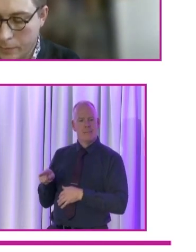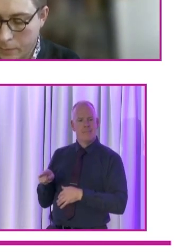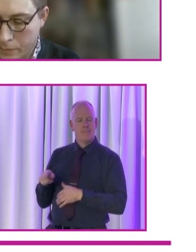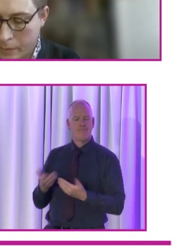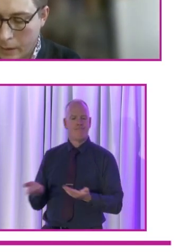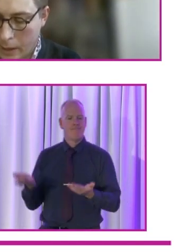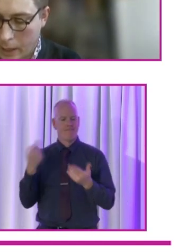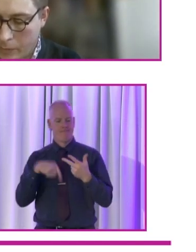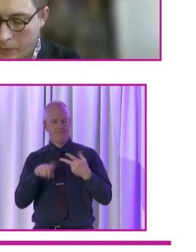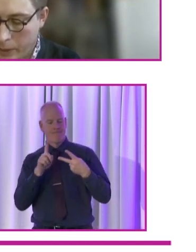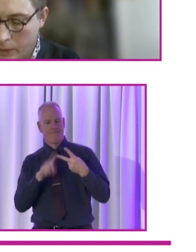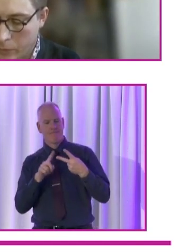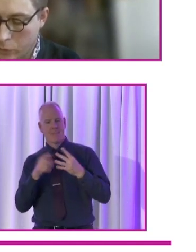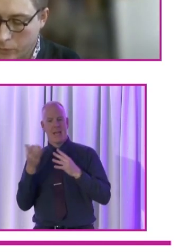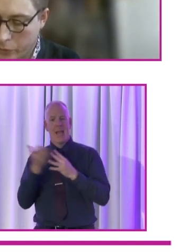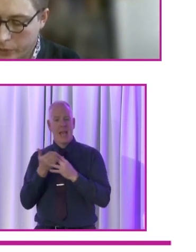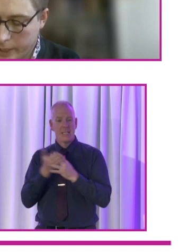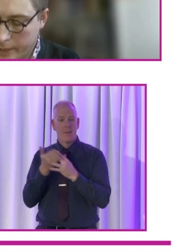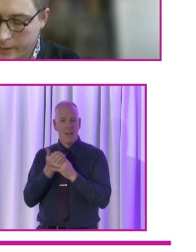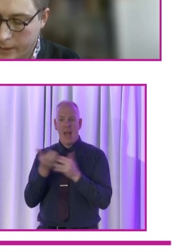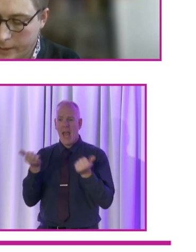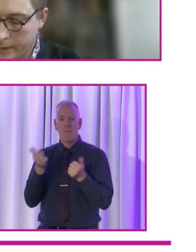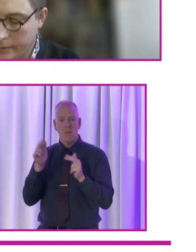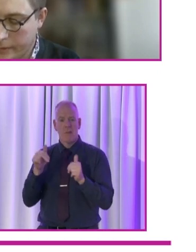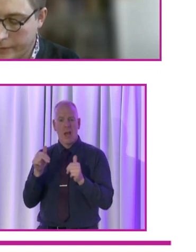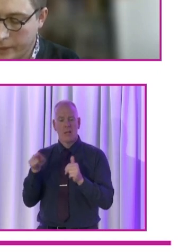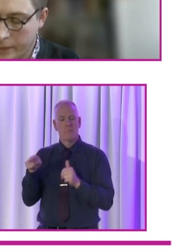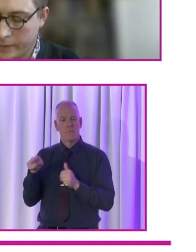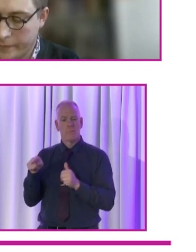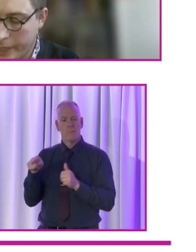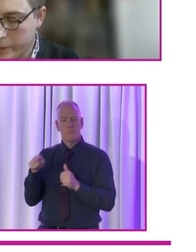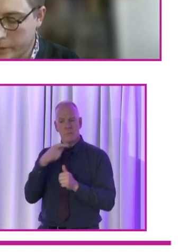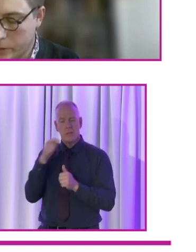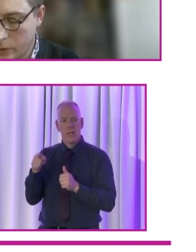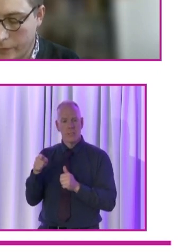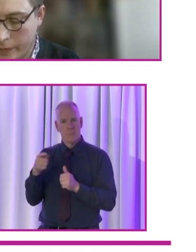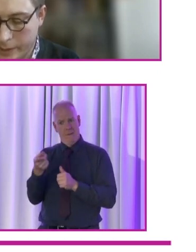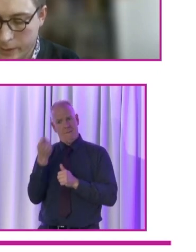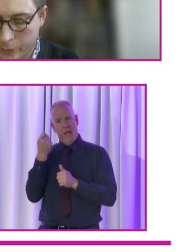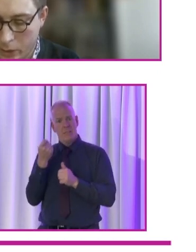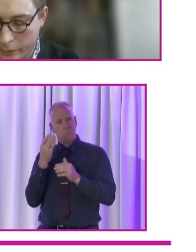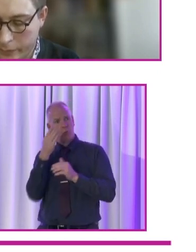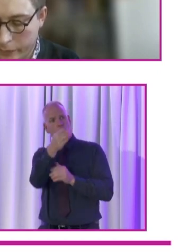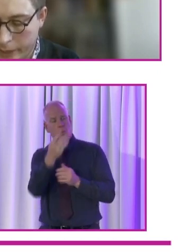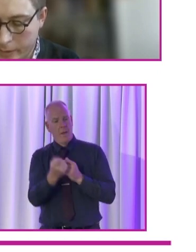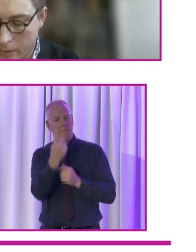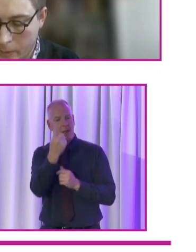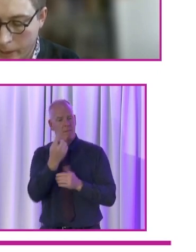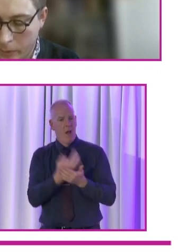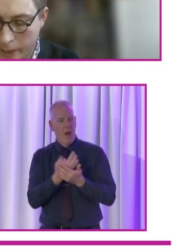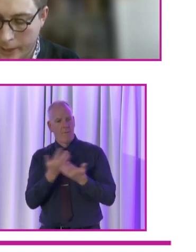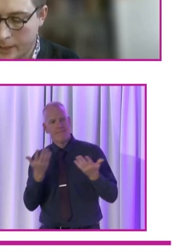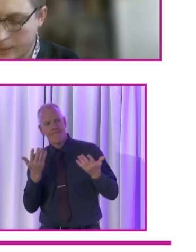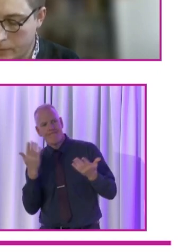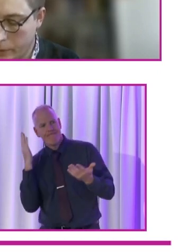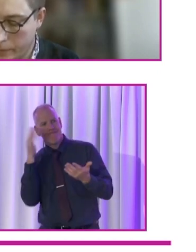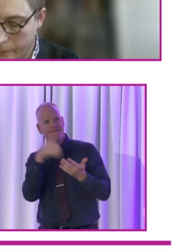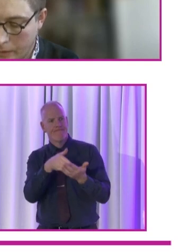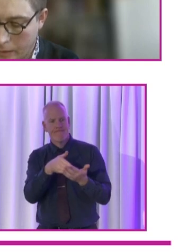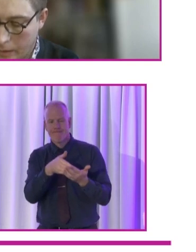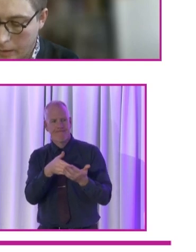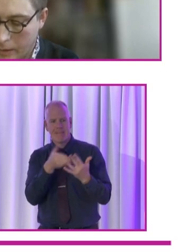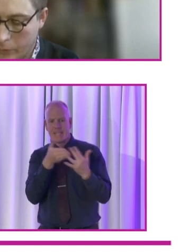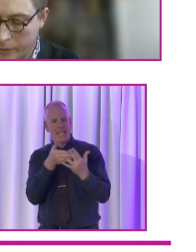Accessibility. MEP Kimporopoulos says when he is invited to an event, he often finds the venue